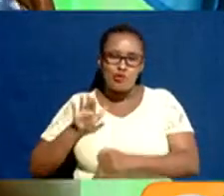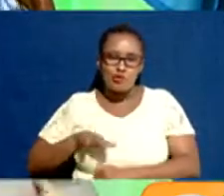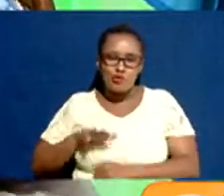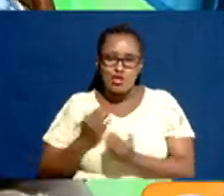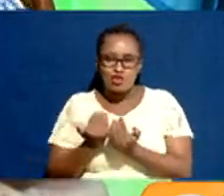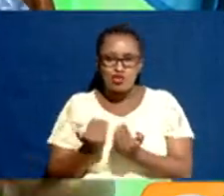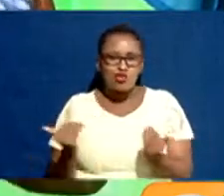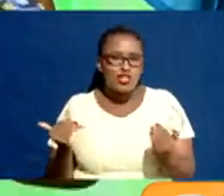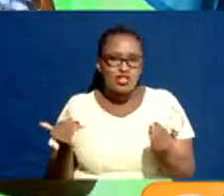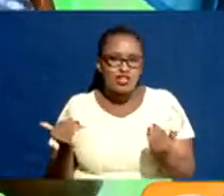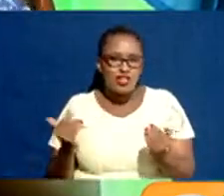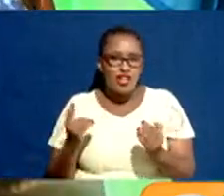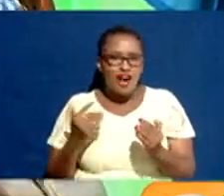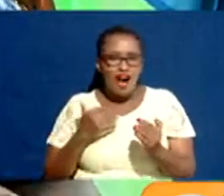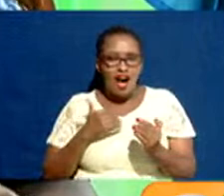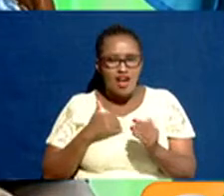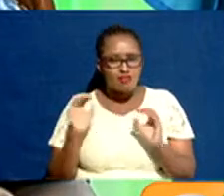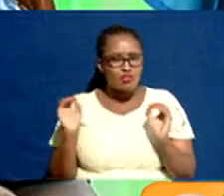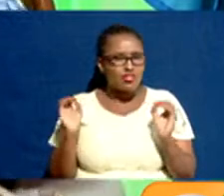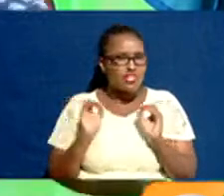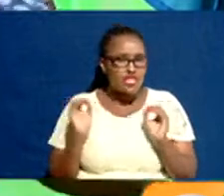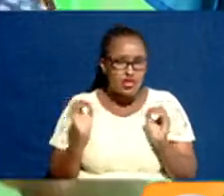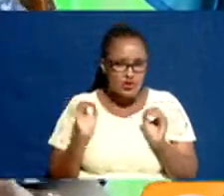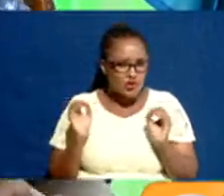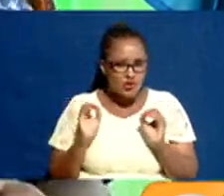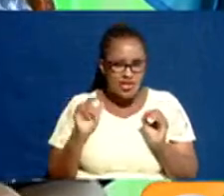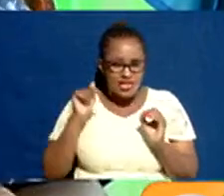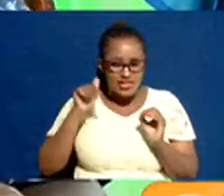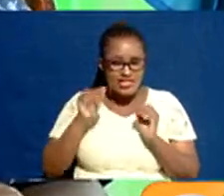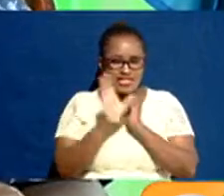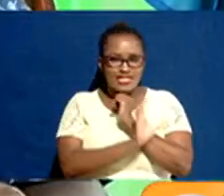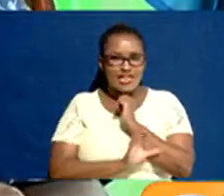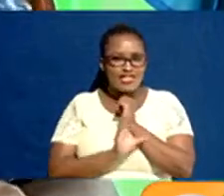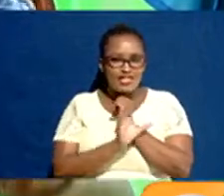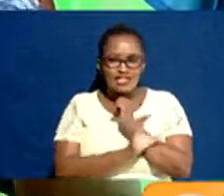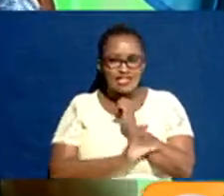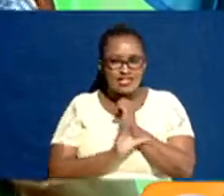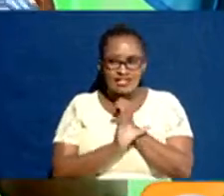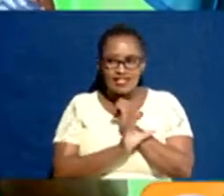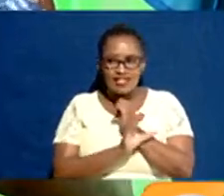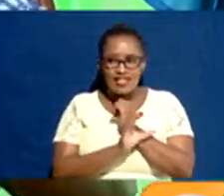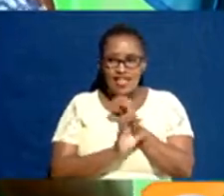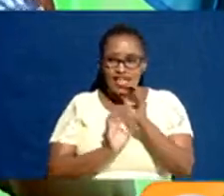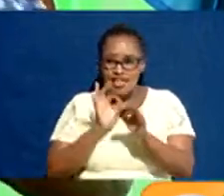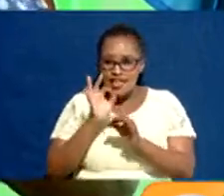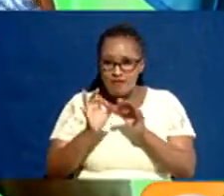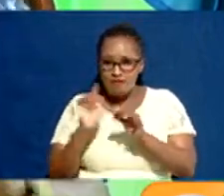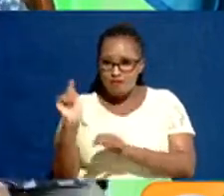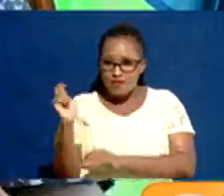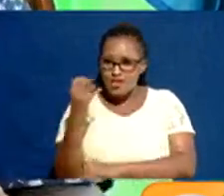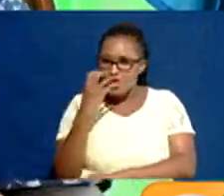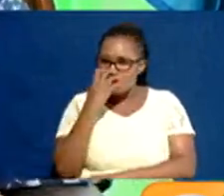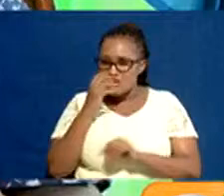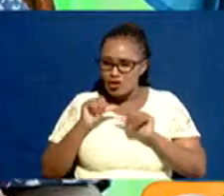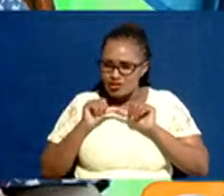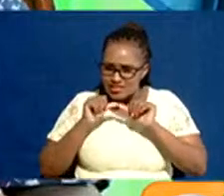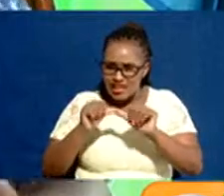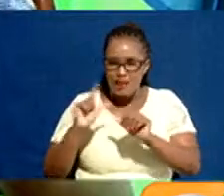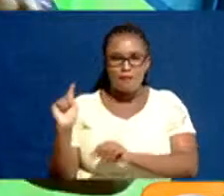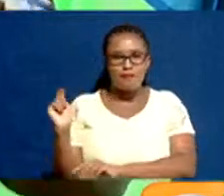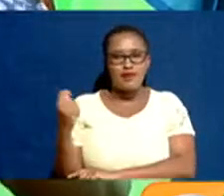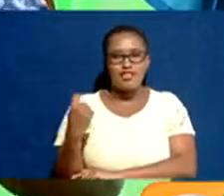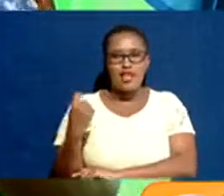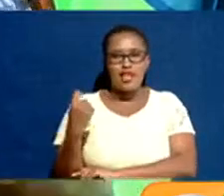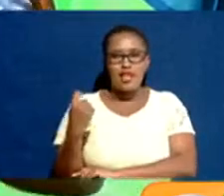children. There is nobody in this country, as long as William Ruto is president,